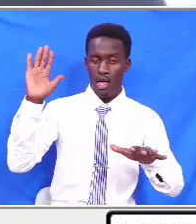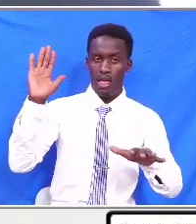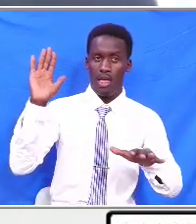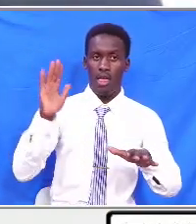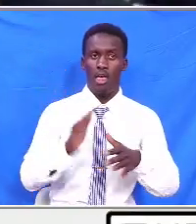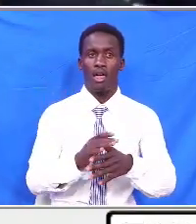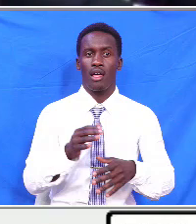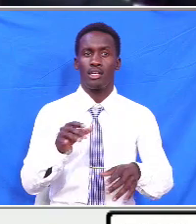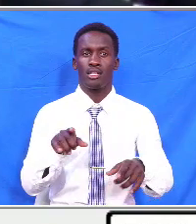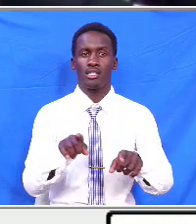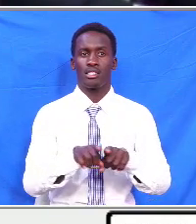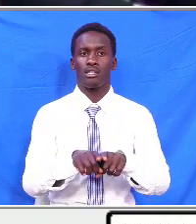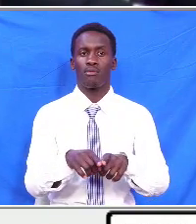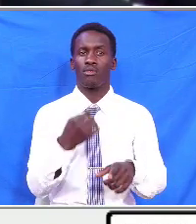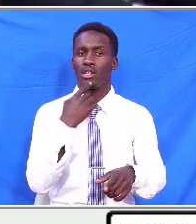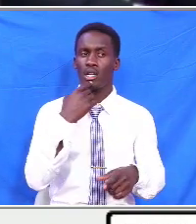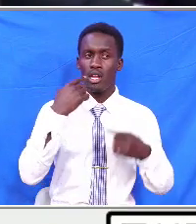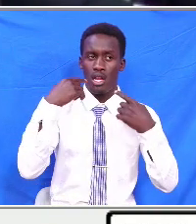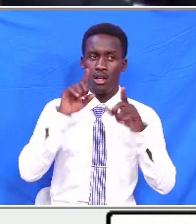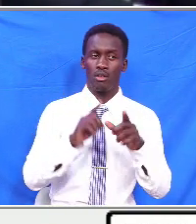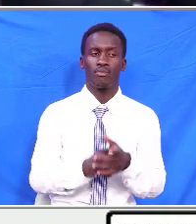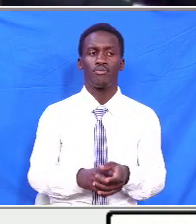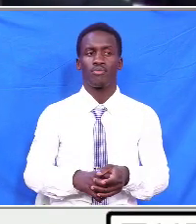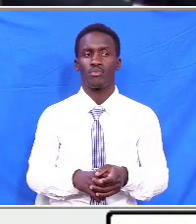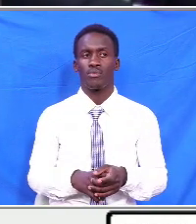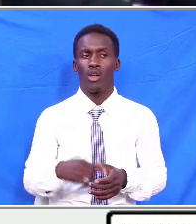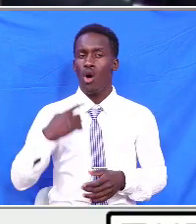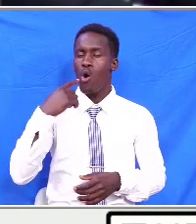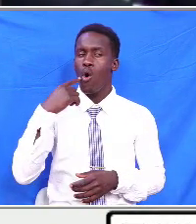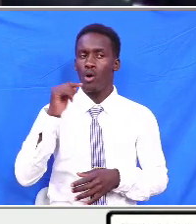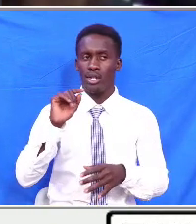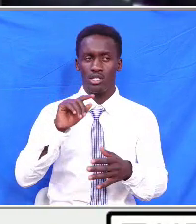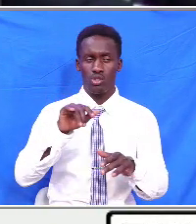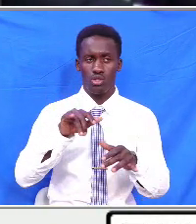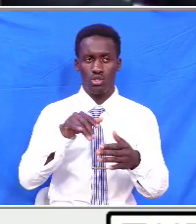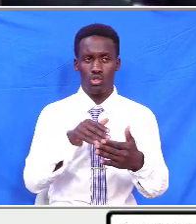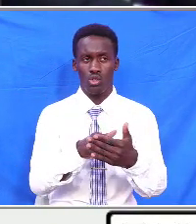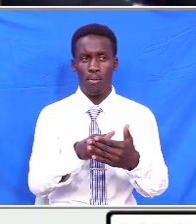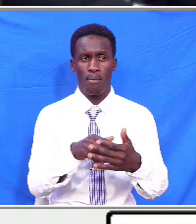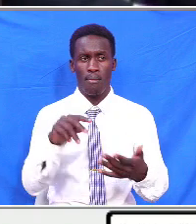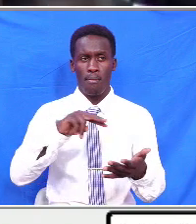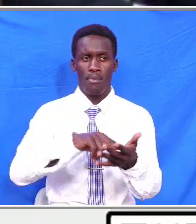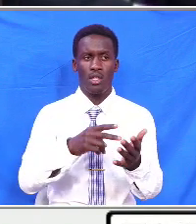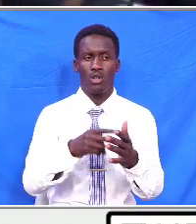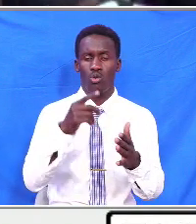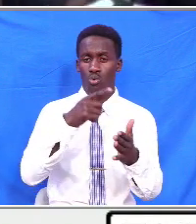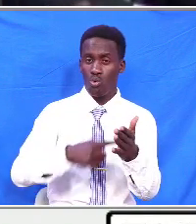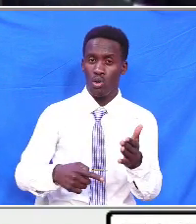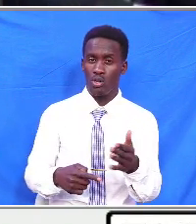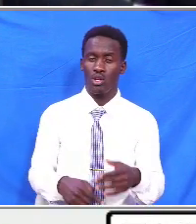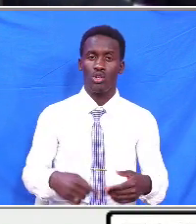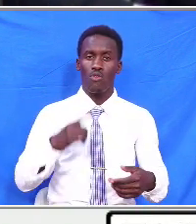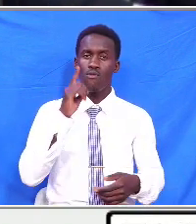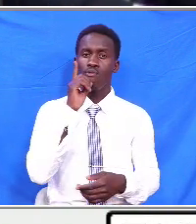mwanasheria mkuu alivyotaka. The conservatory orders that are in place are meant to complete the